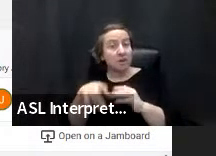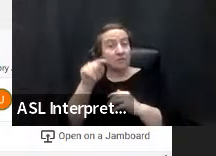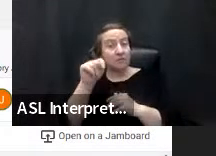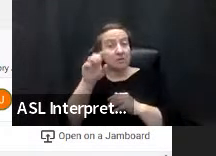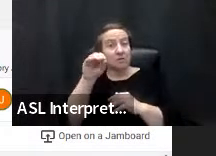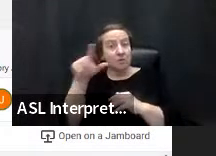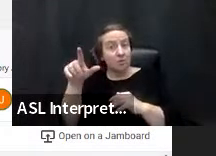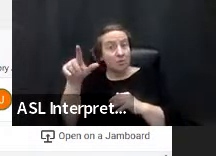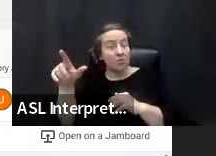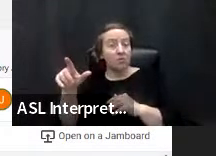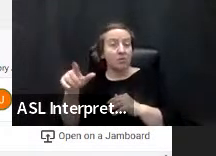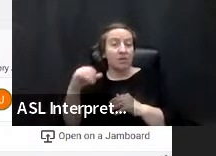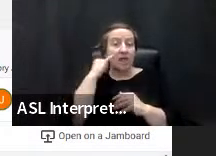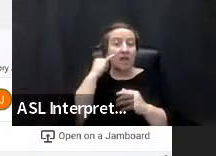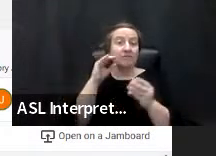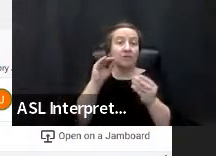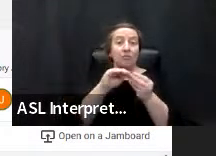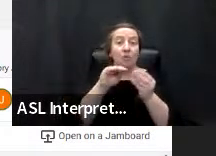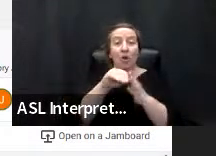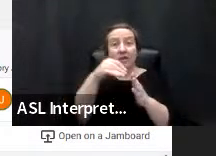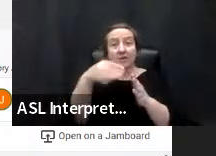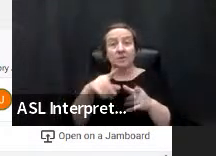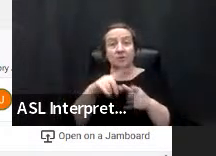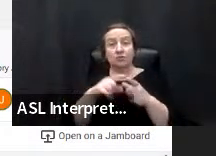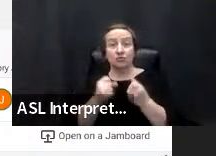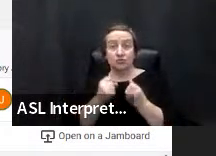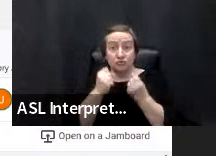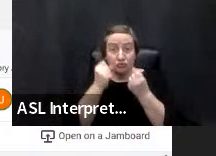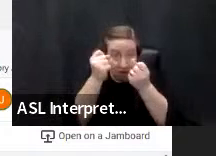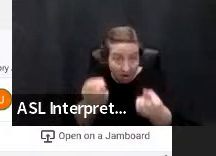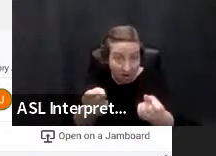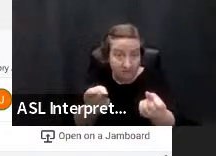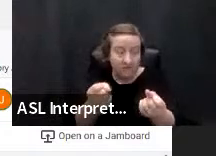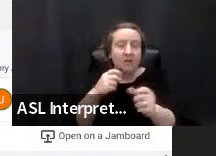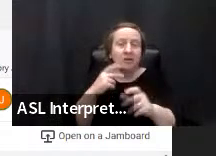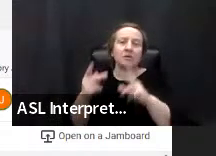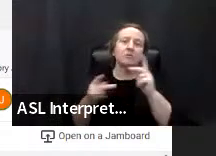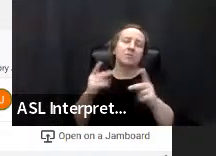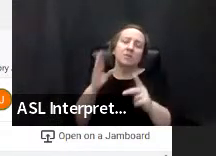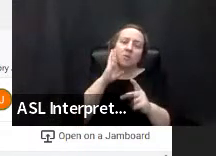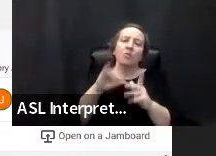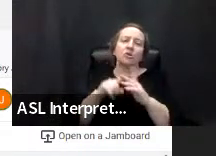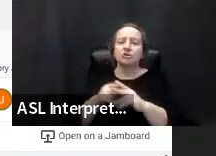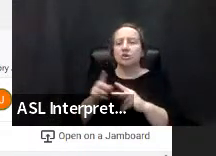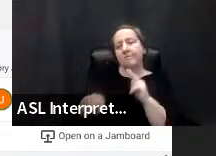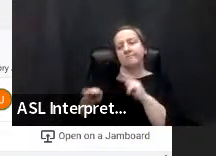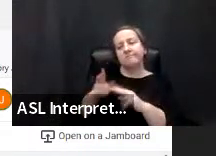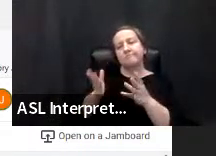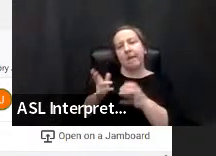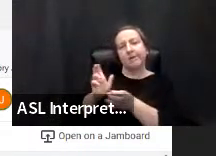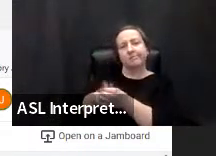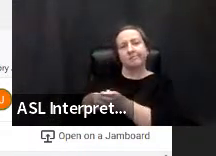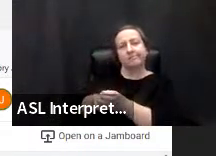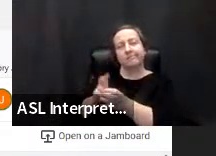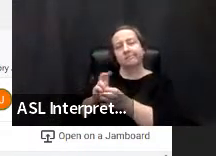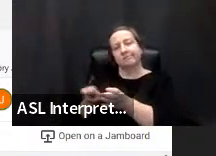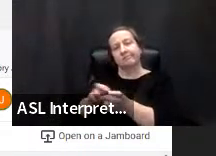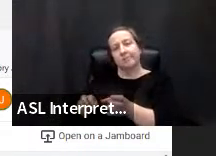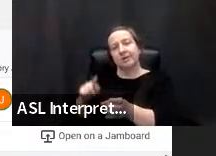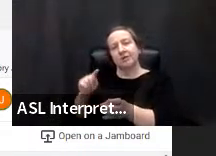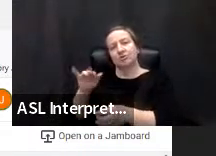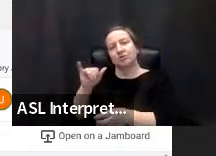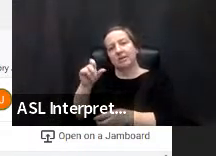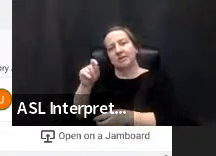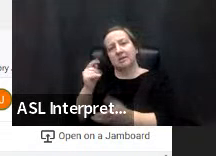So soon it becomes more expensive to drive your car, people will start looking at the transit option and will probably take